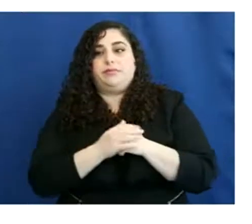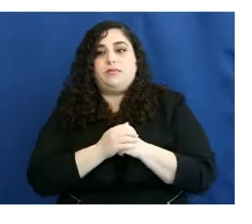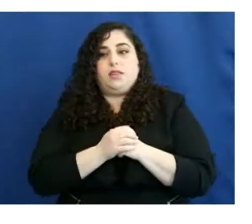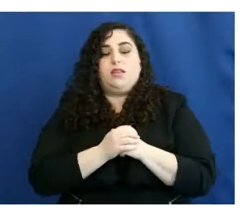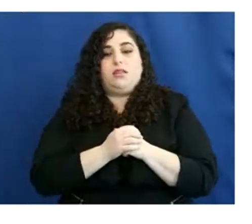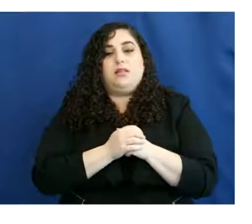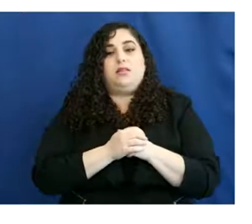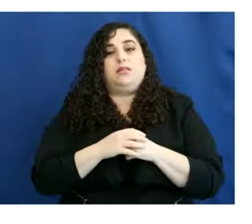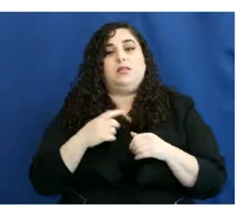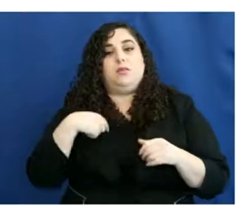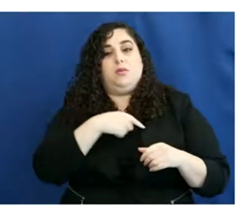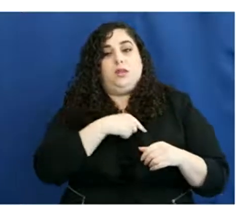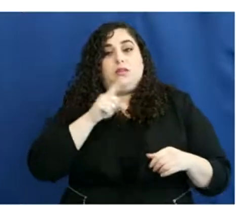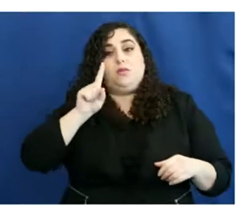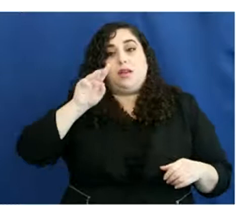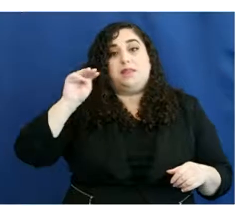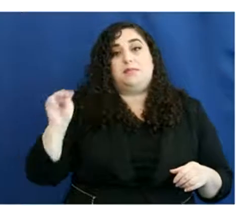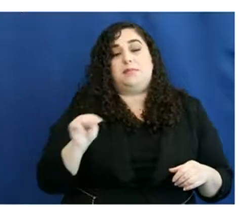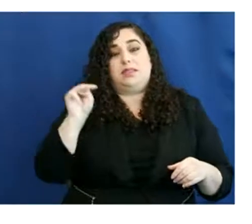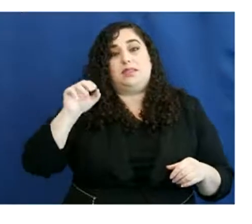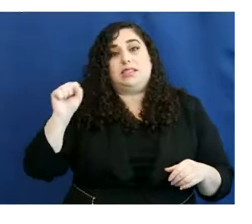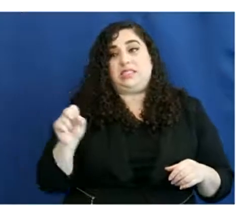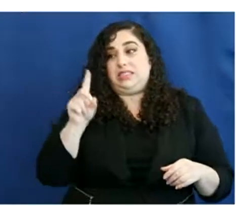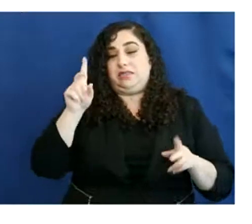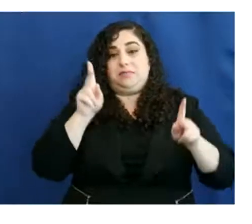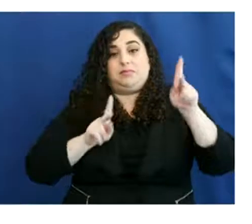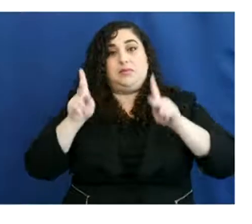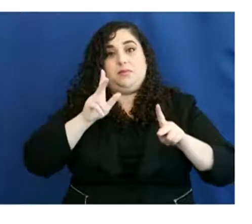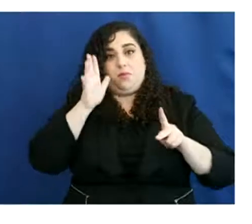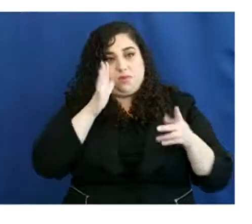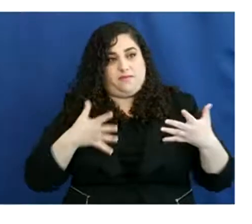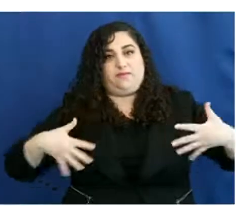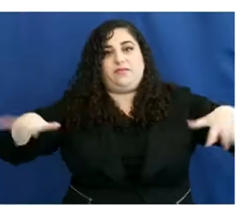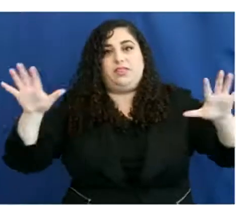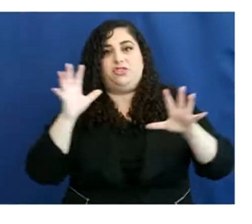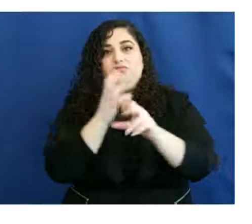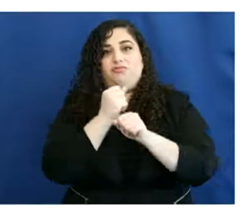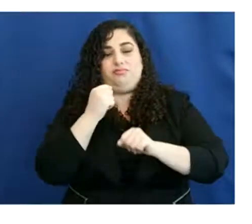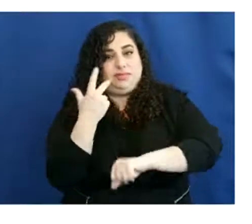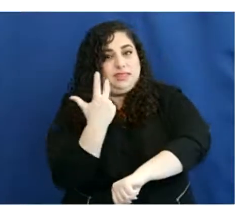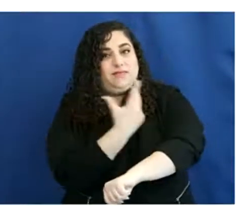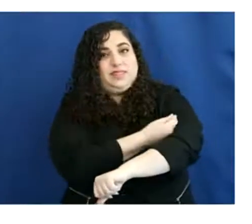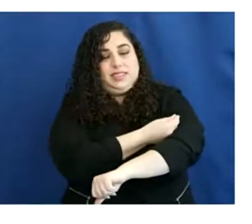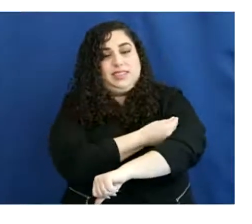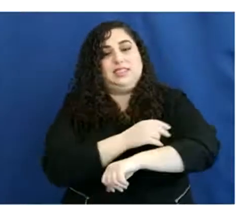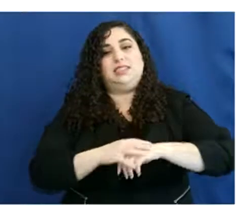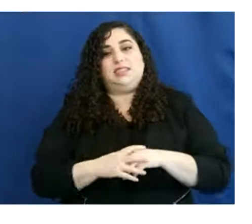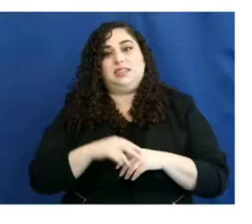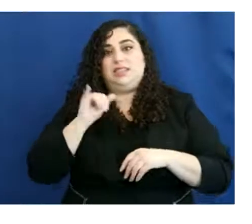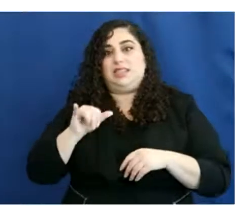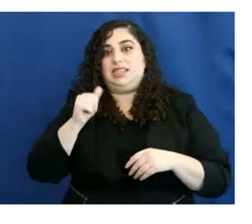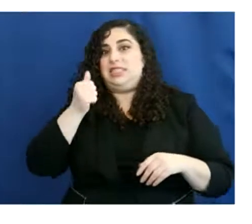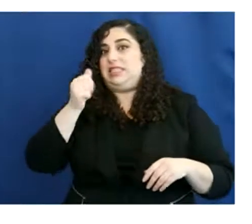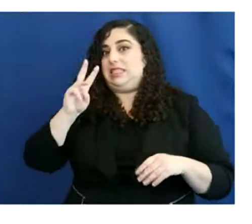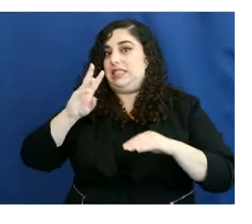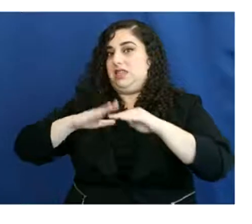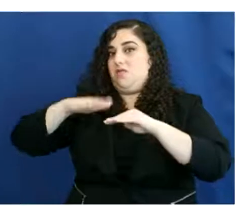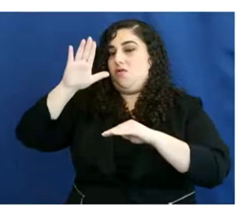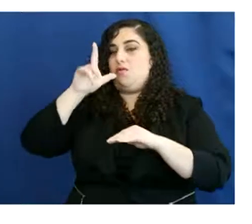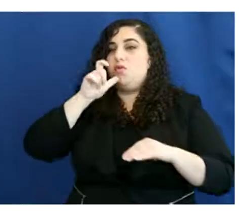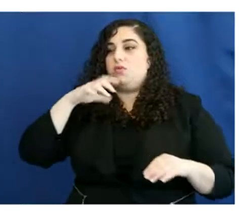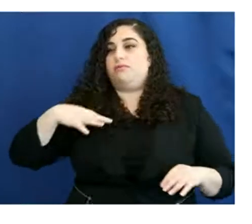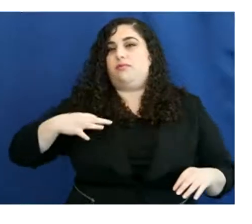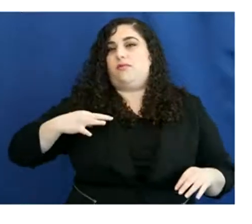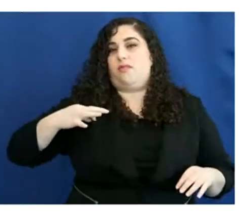San Diegans that will have received at least their first shot. This represents 35% of those 16 and older who are eligible. And more